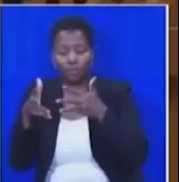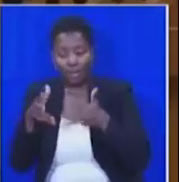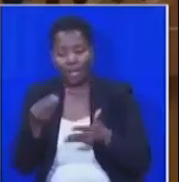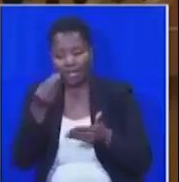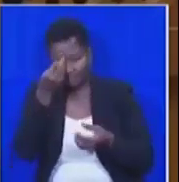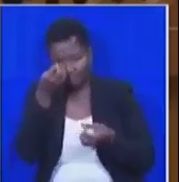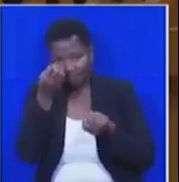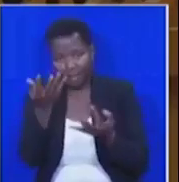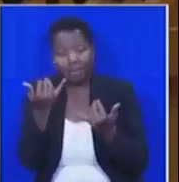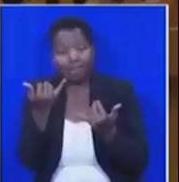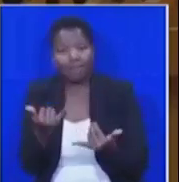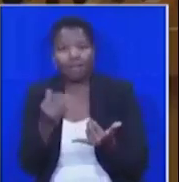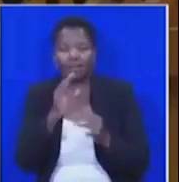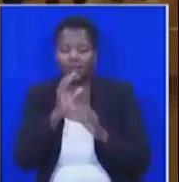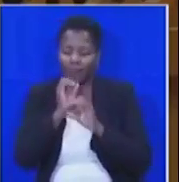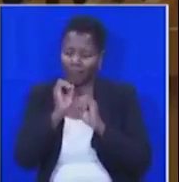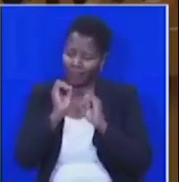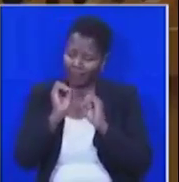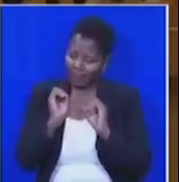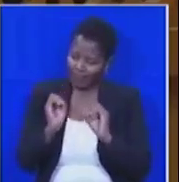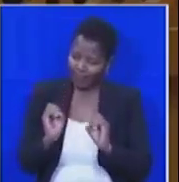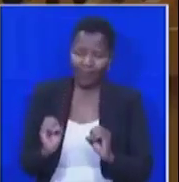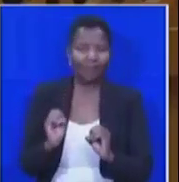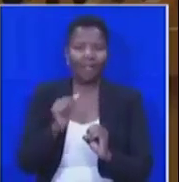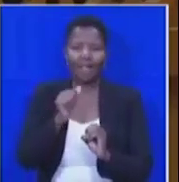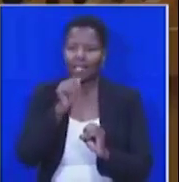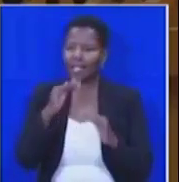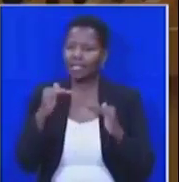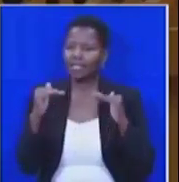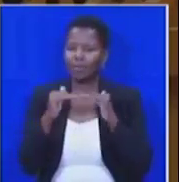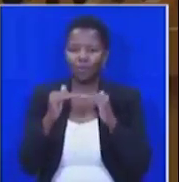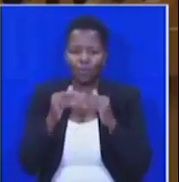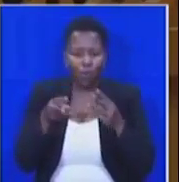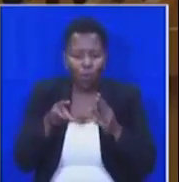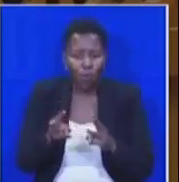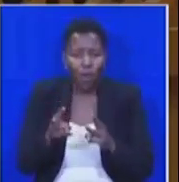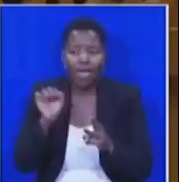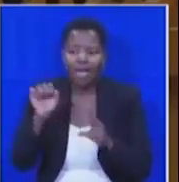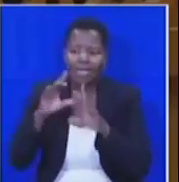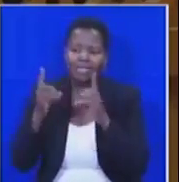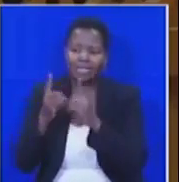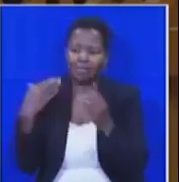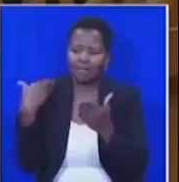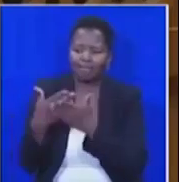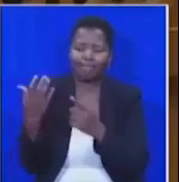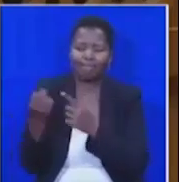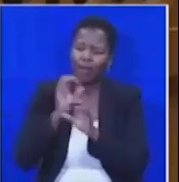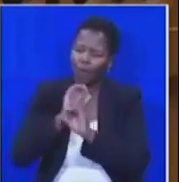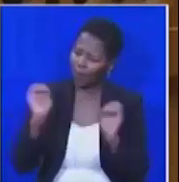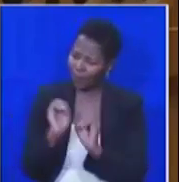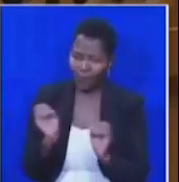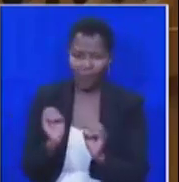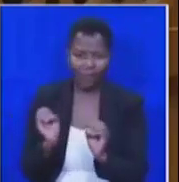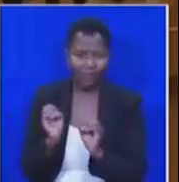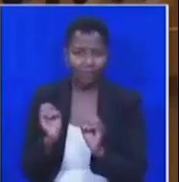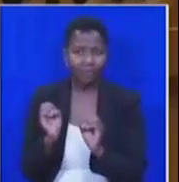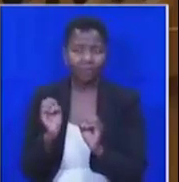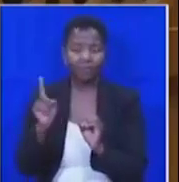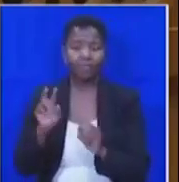there isn't a bloodthirsty, undemocratic despot that her department hasn't met and fallen in love with.